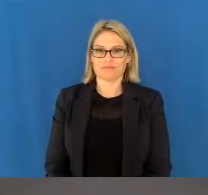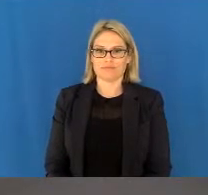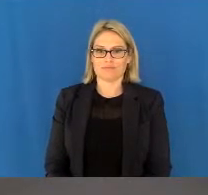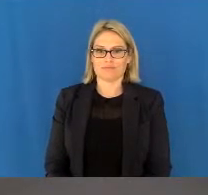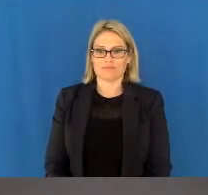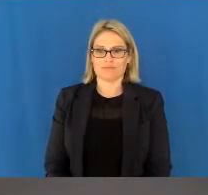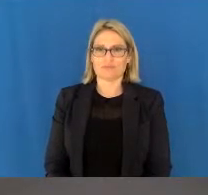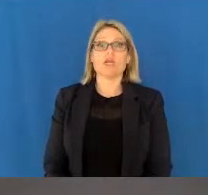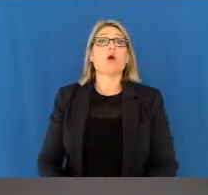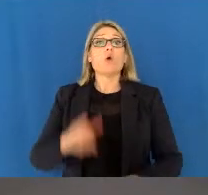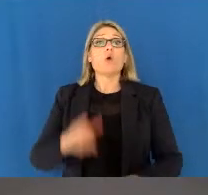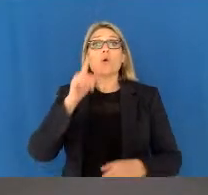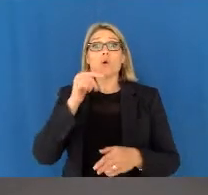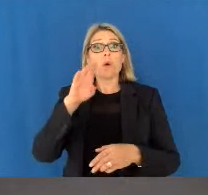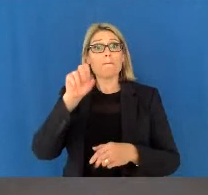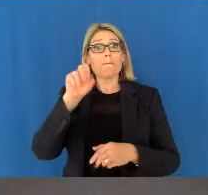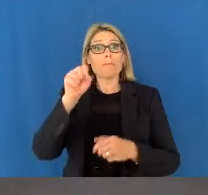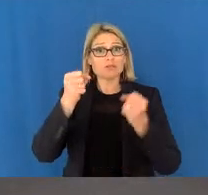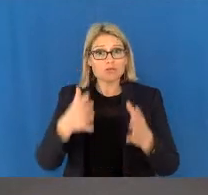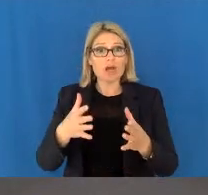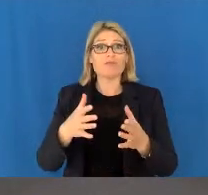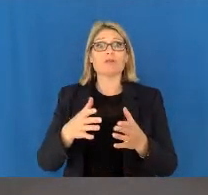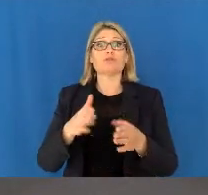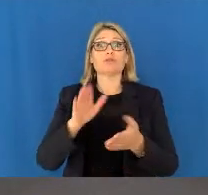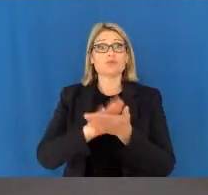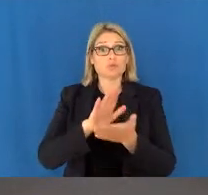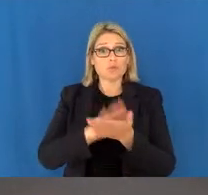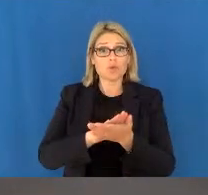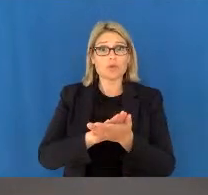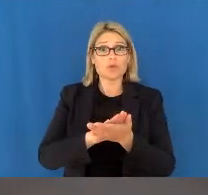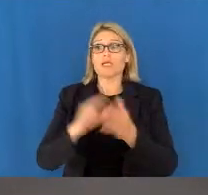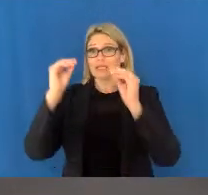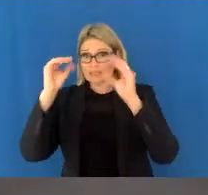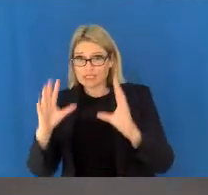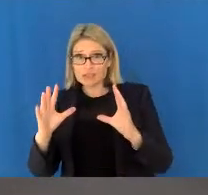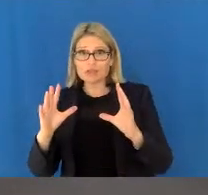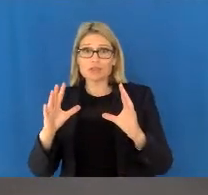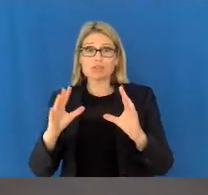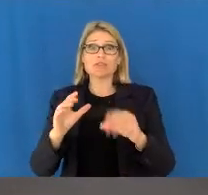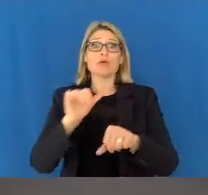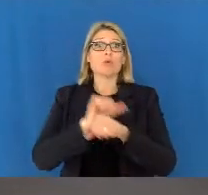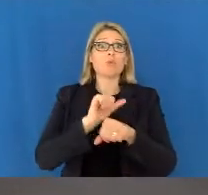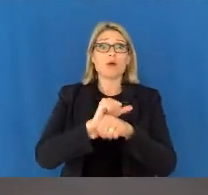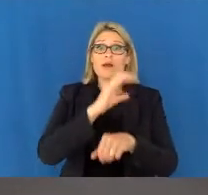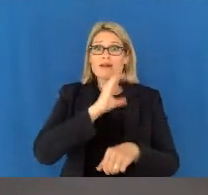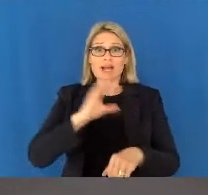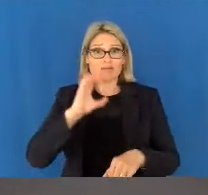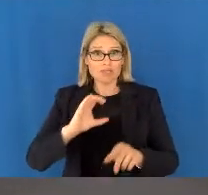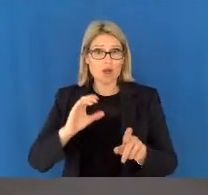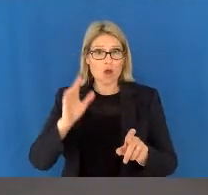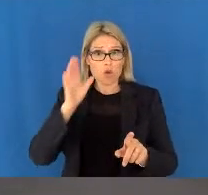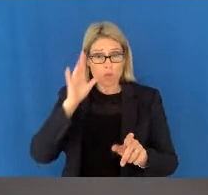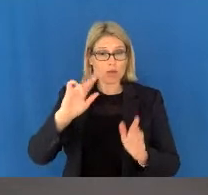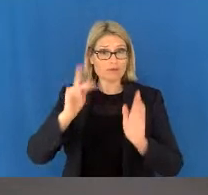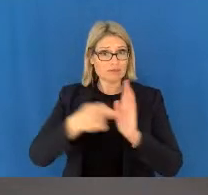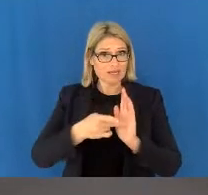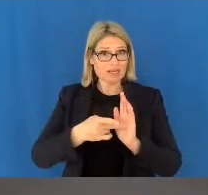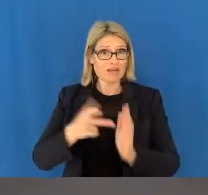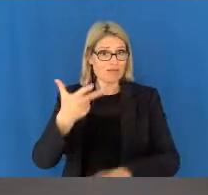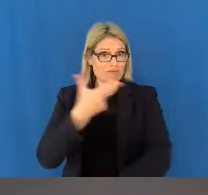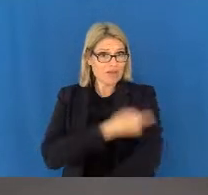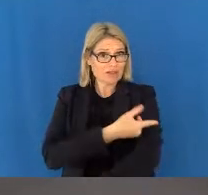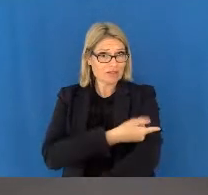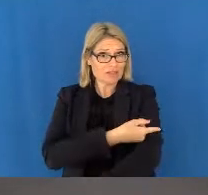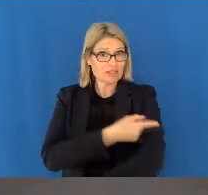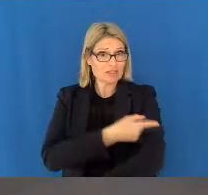school bus drivers, school cafeteria workers, teachers, health teachers, will they be able to get their vaccines, even in